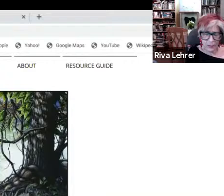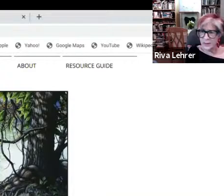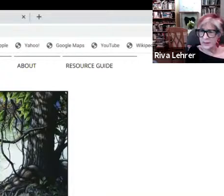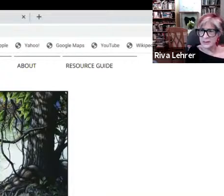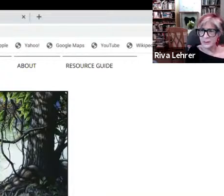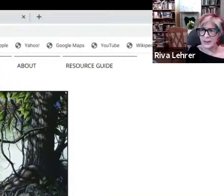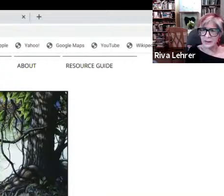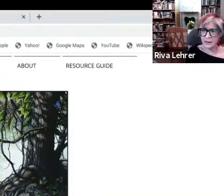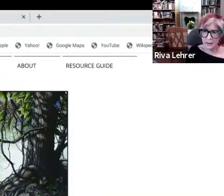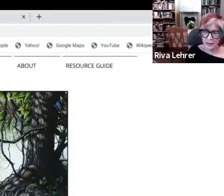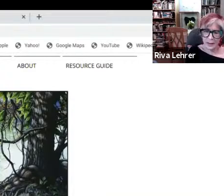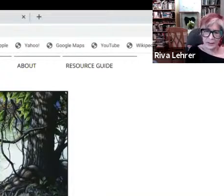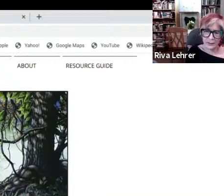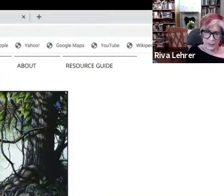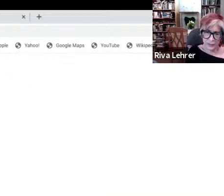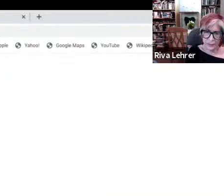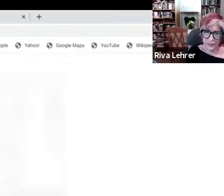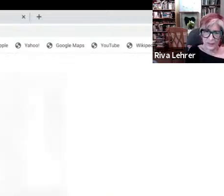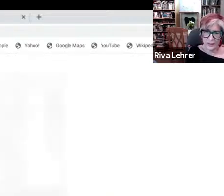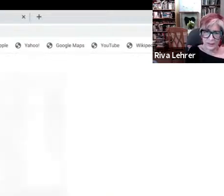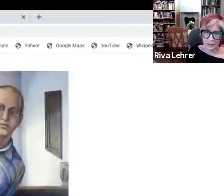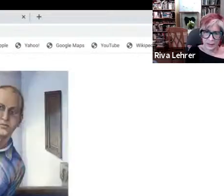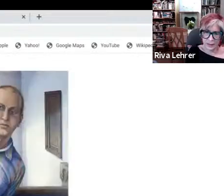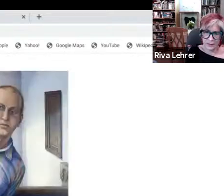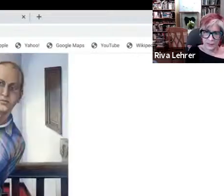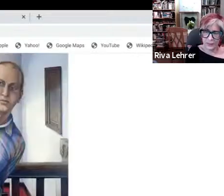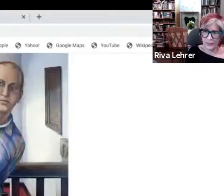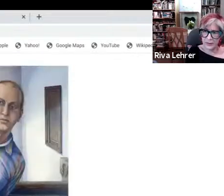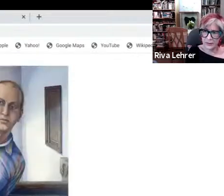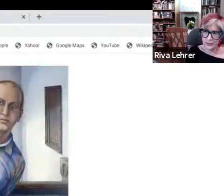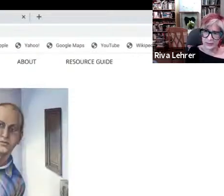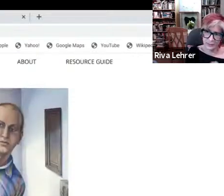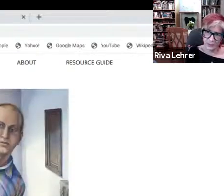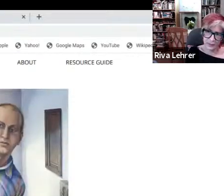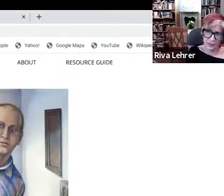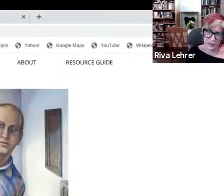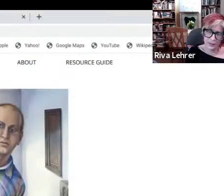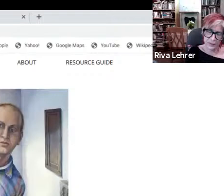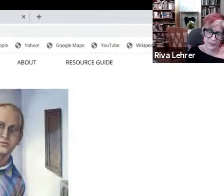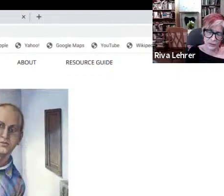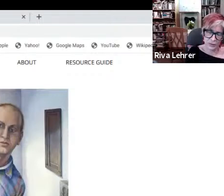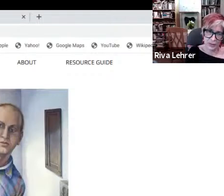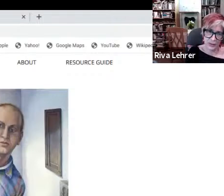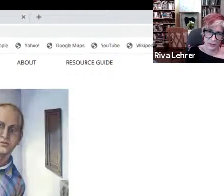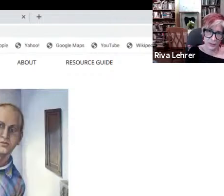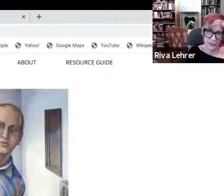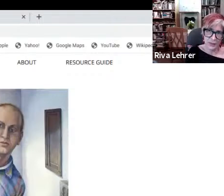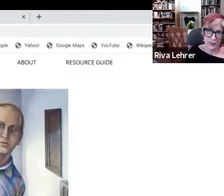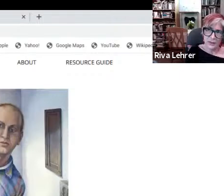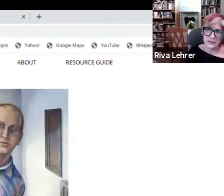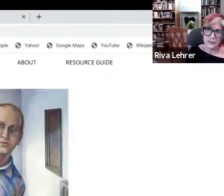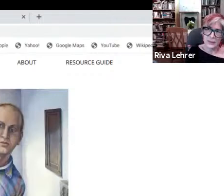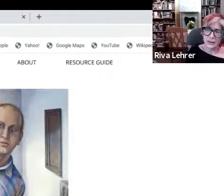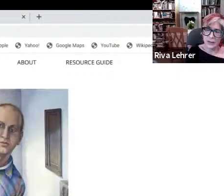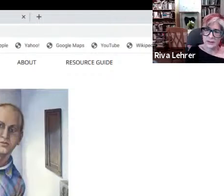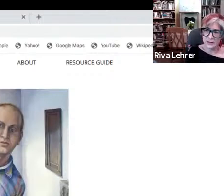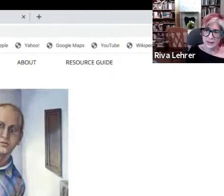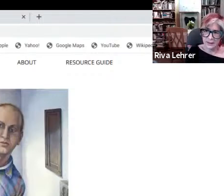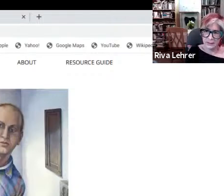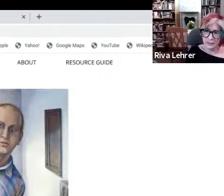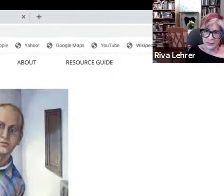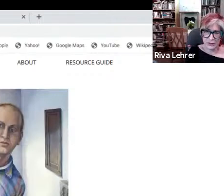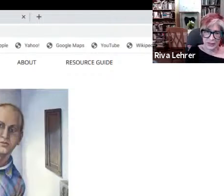And I was really in despair. And a friend of mine invited me to join something called the Chicago Disability